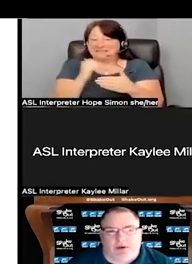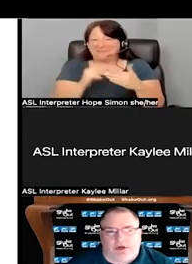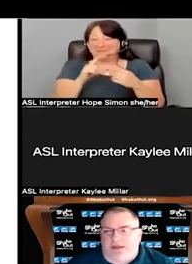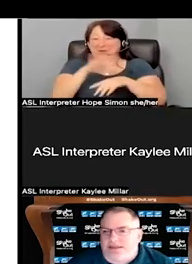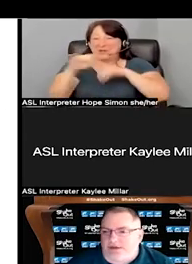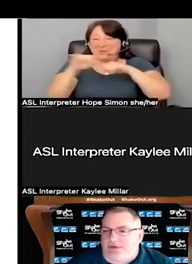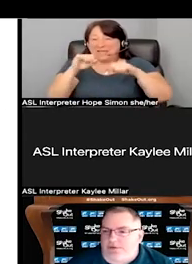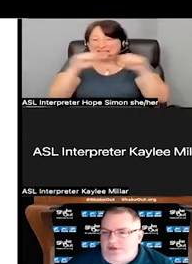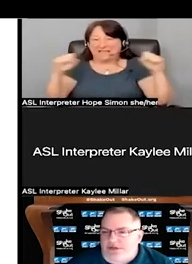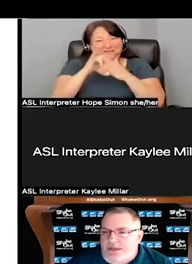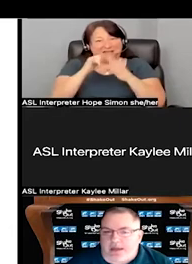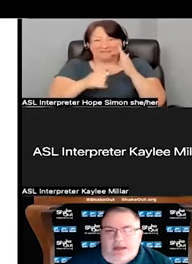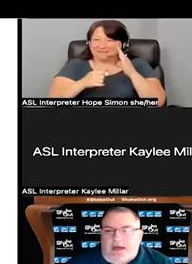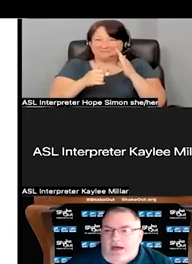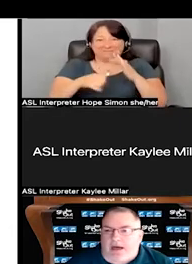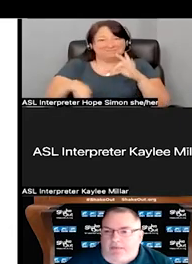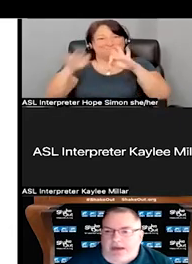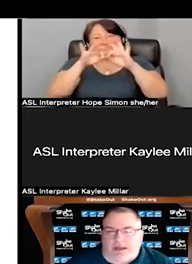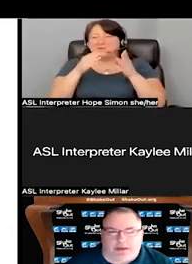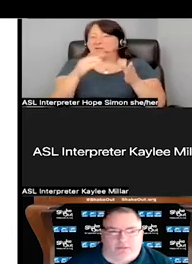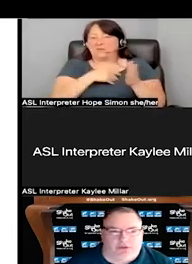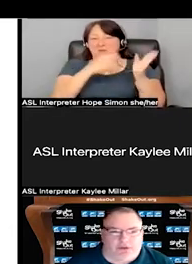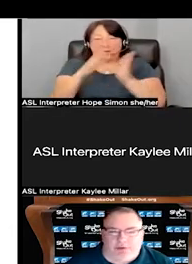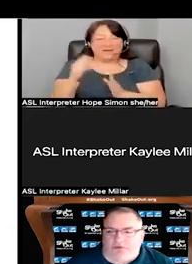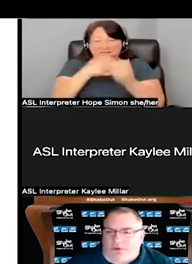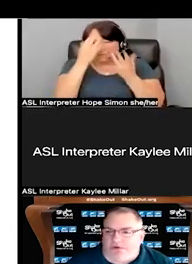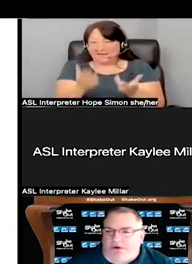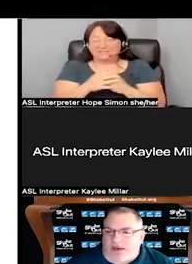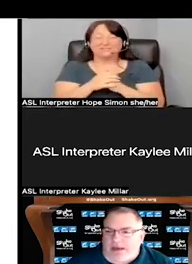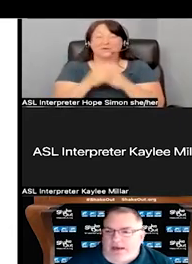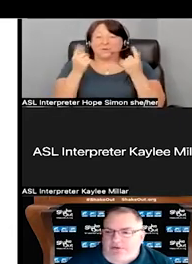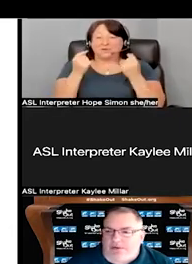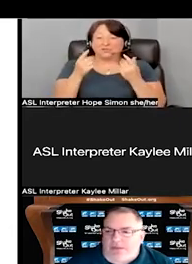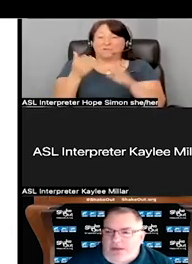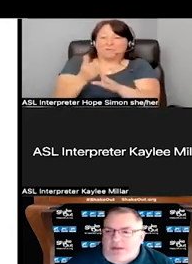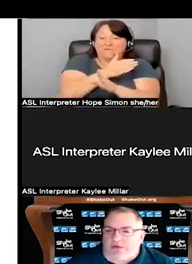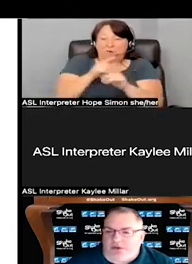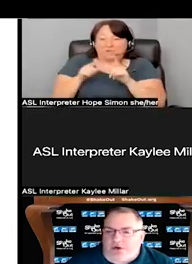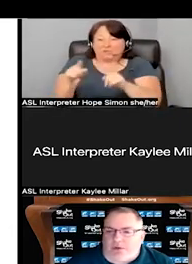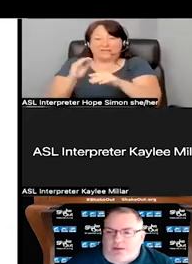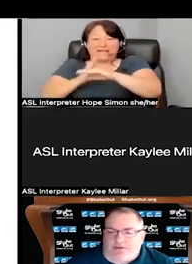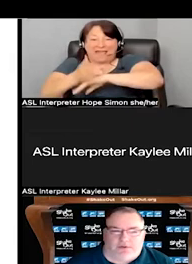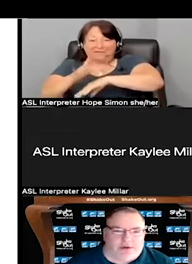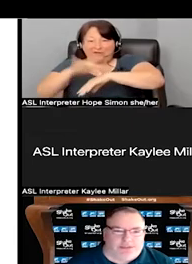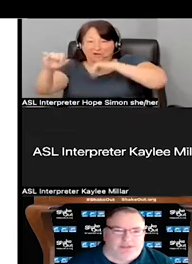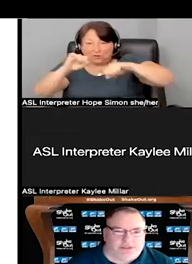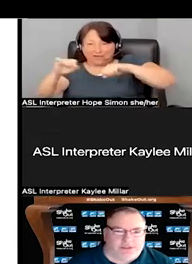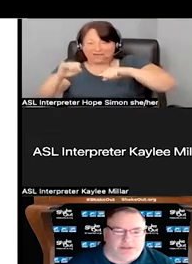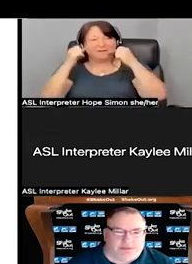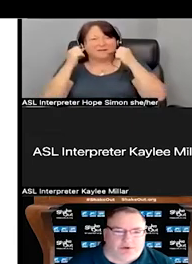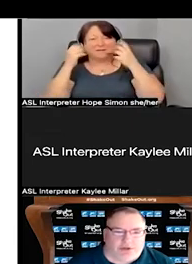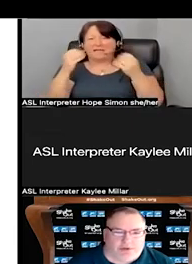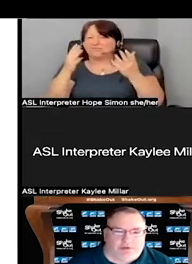way that we organize our information and kind of what to do before, during, and after. So lots of great